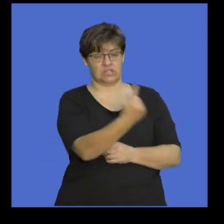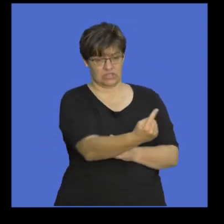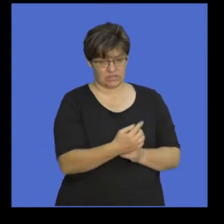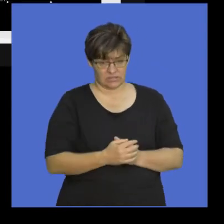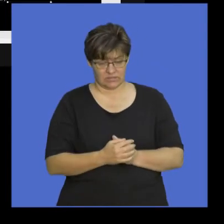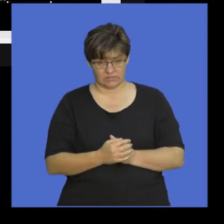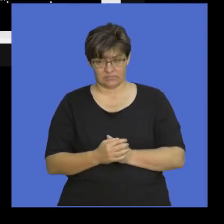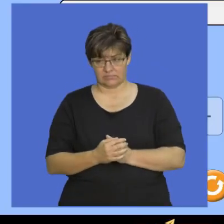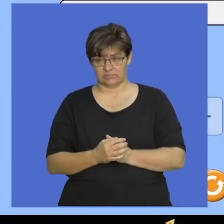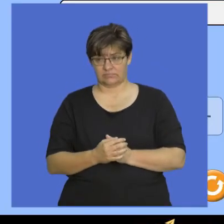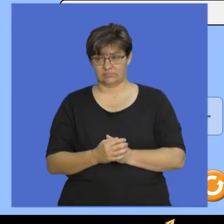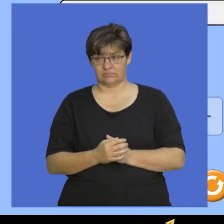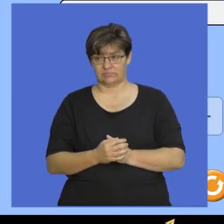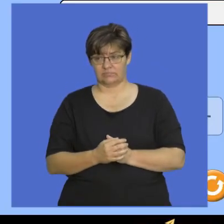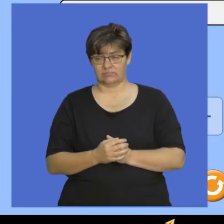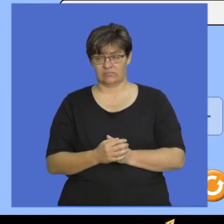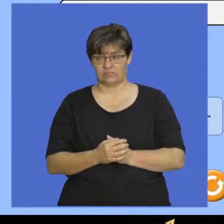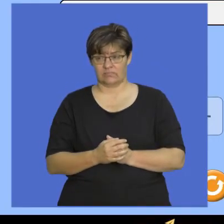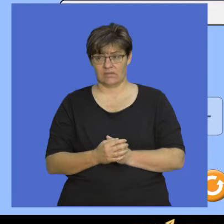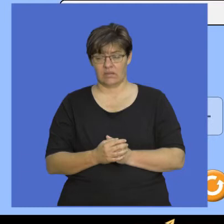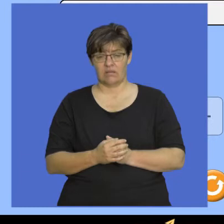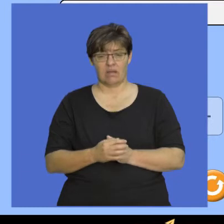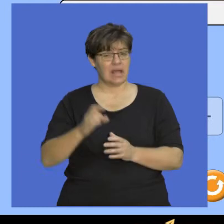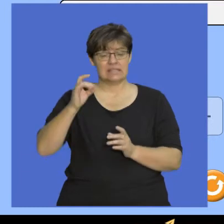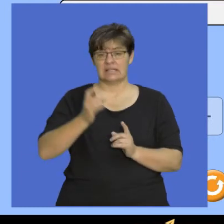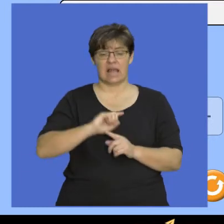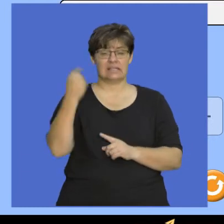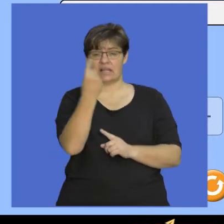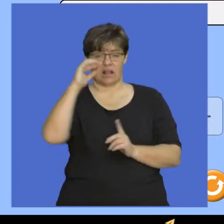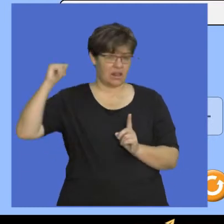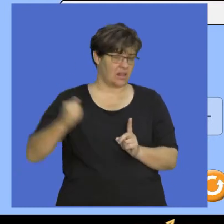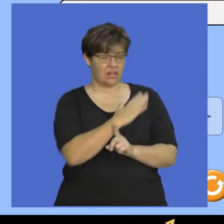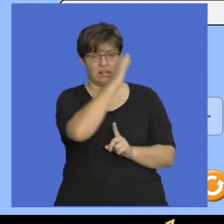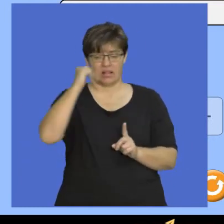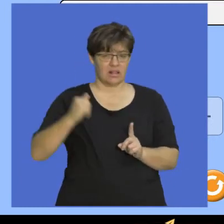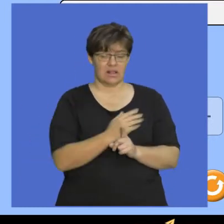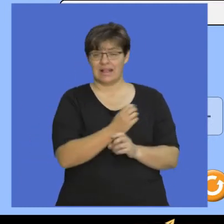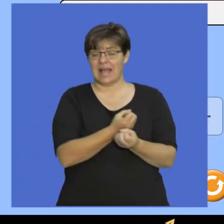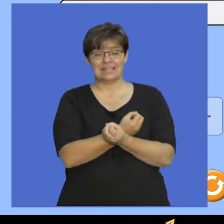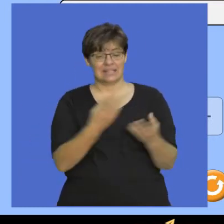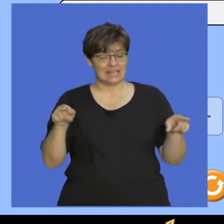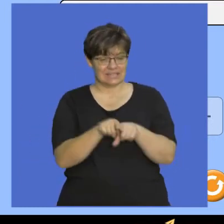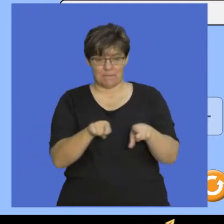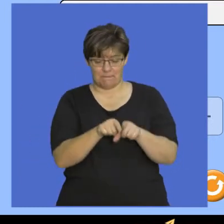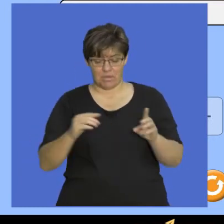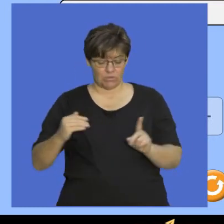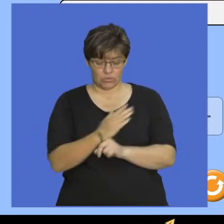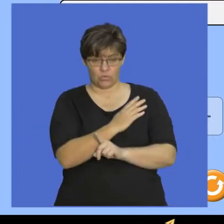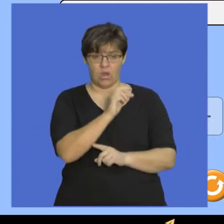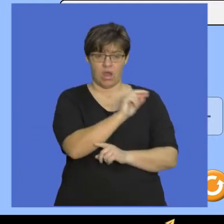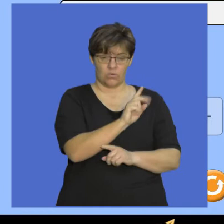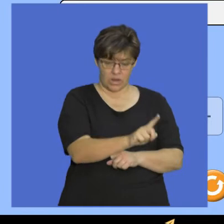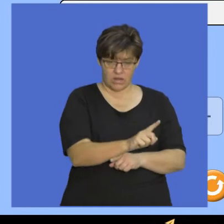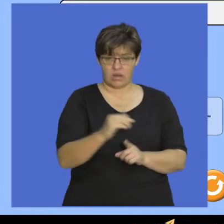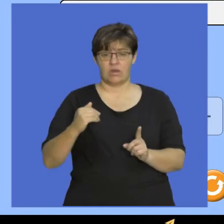passes through each one of those. Okay, as you can see, there is a single path for current to flow. It means the same amount of